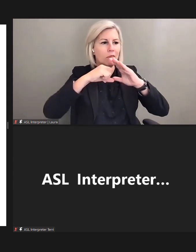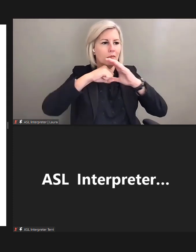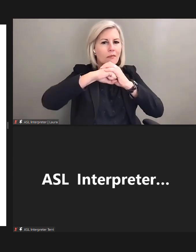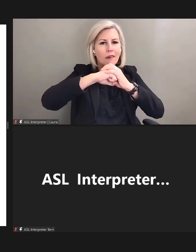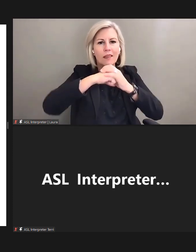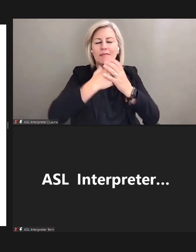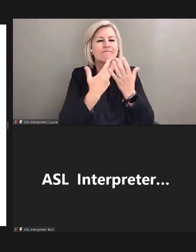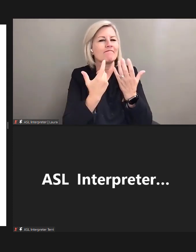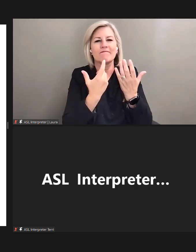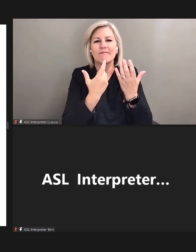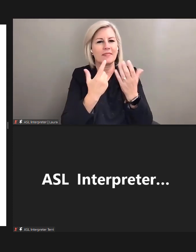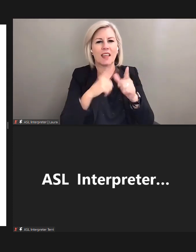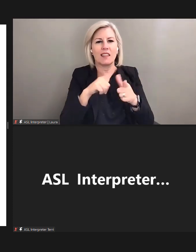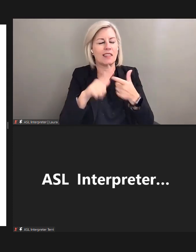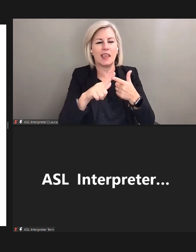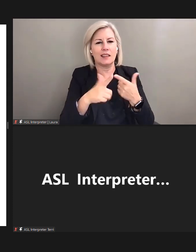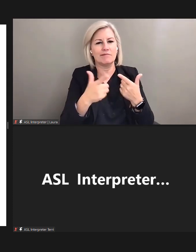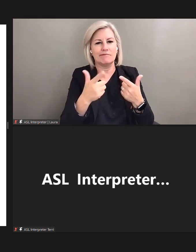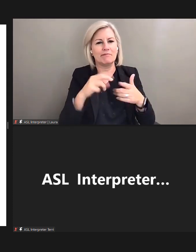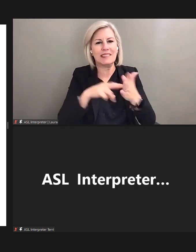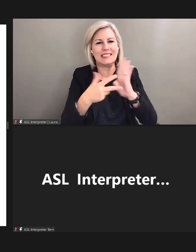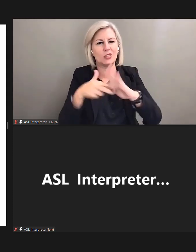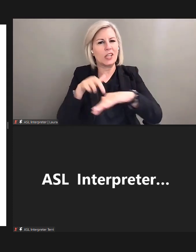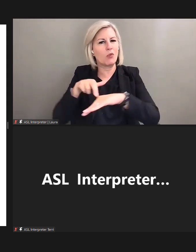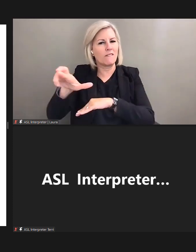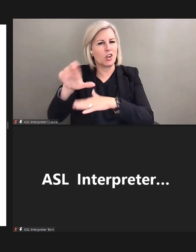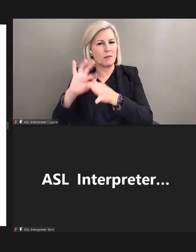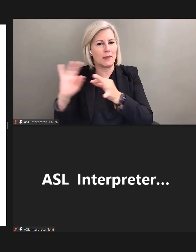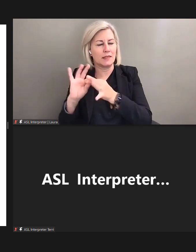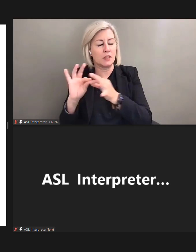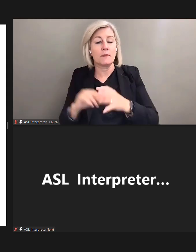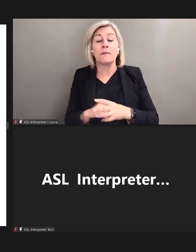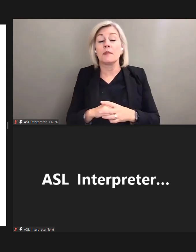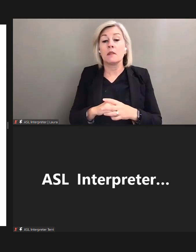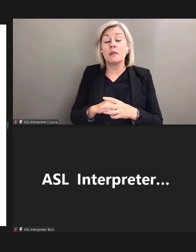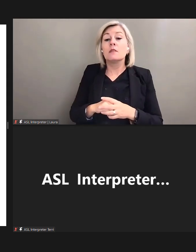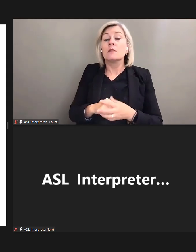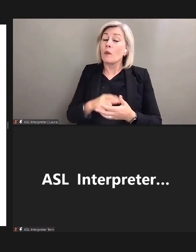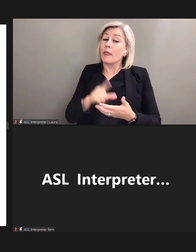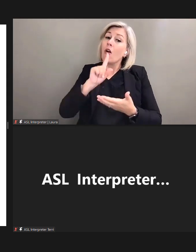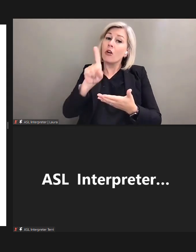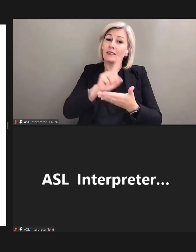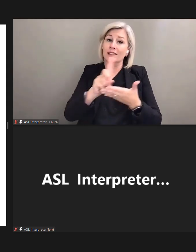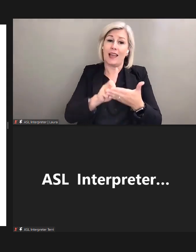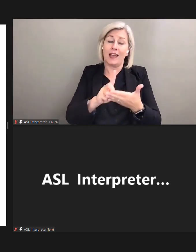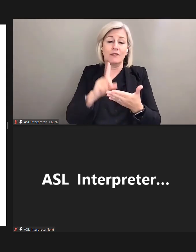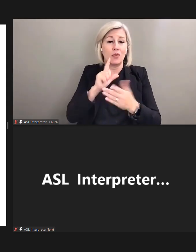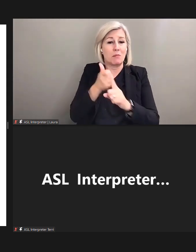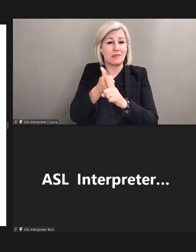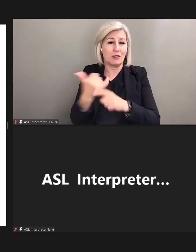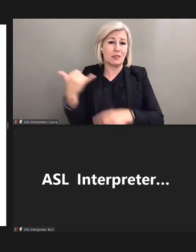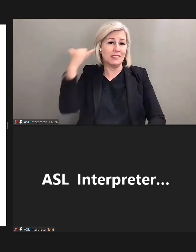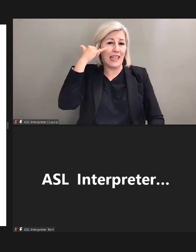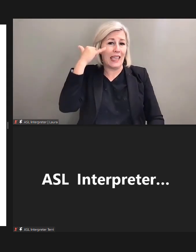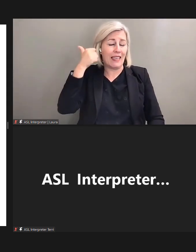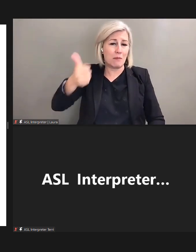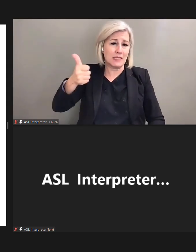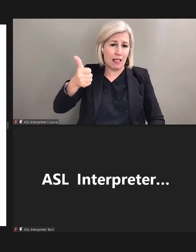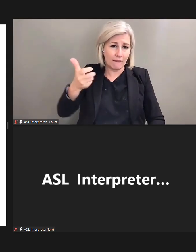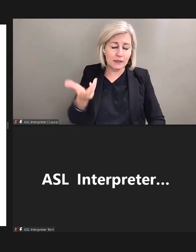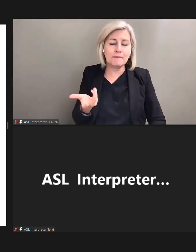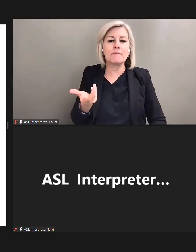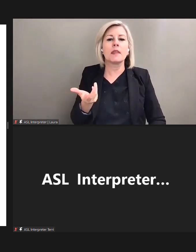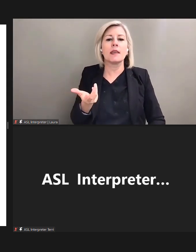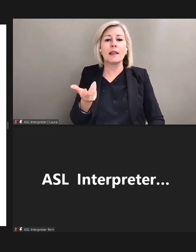get a refer. And so they are designed to be self-seating. And I